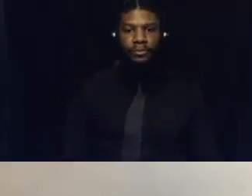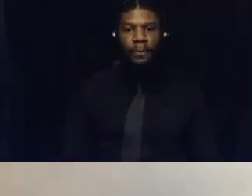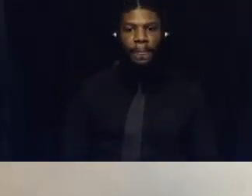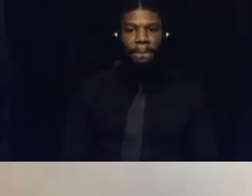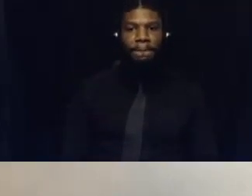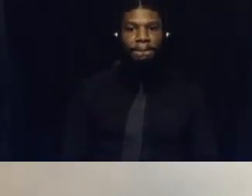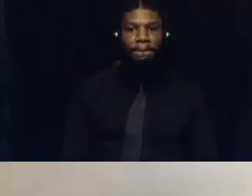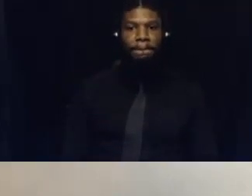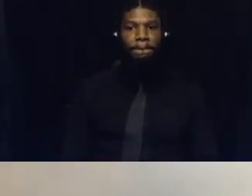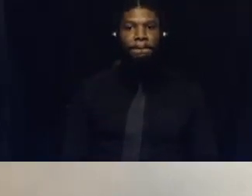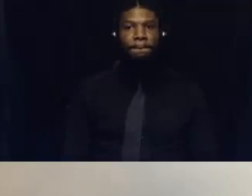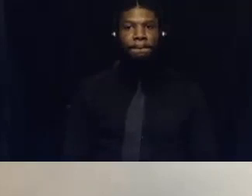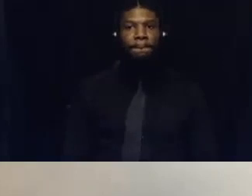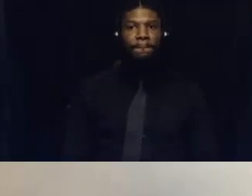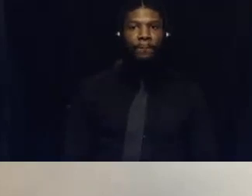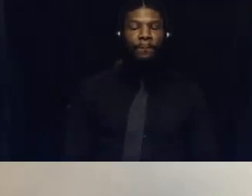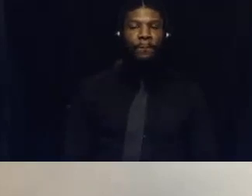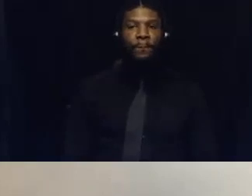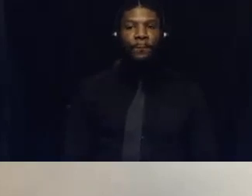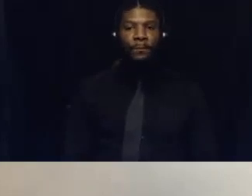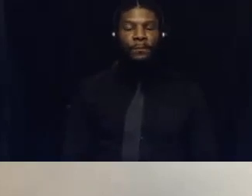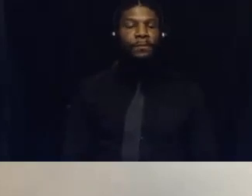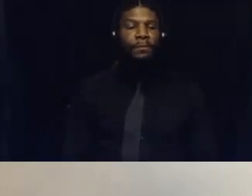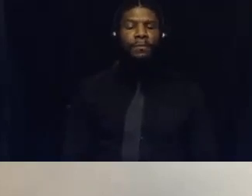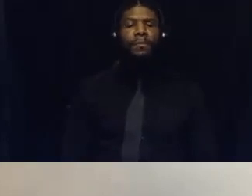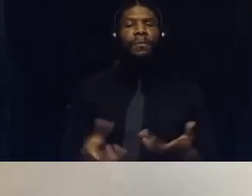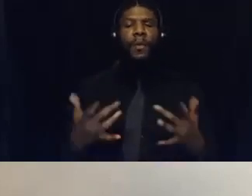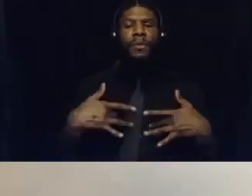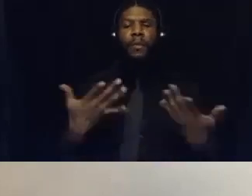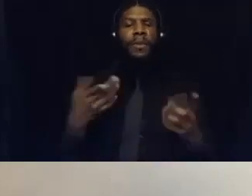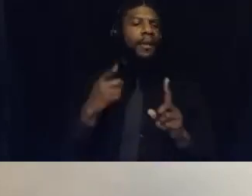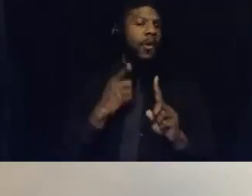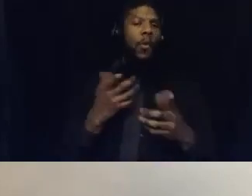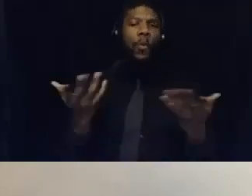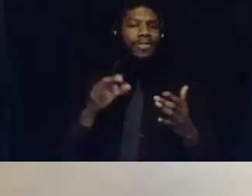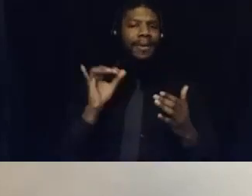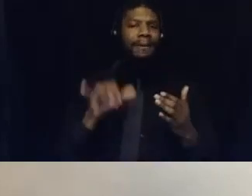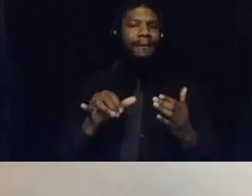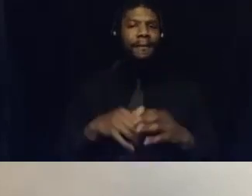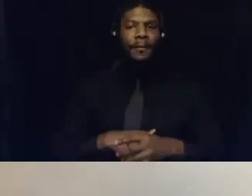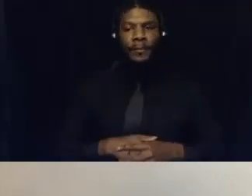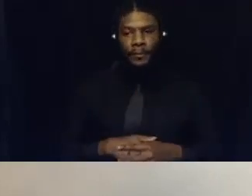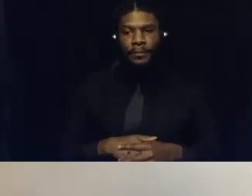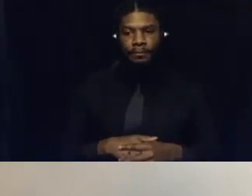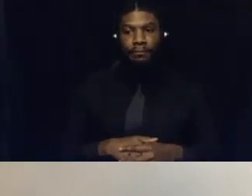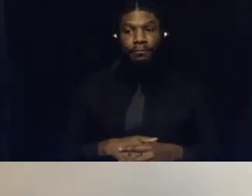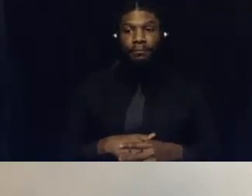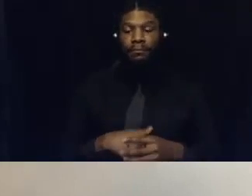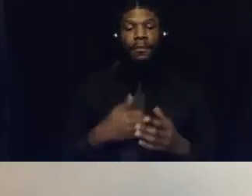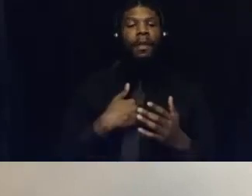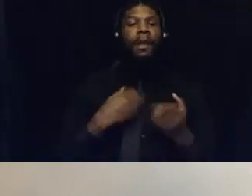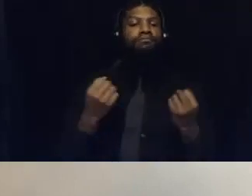The goal is to, at the end of my recitation, to